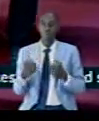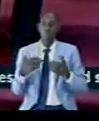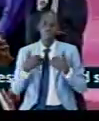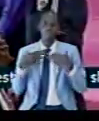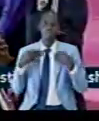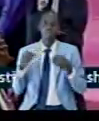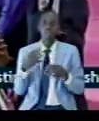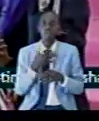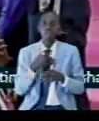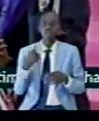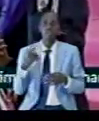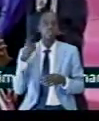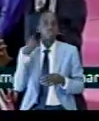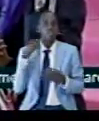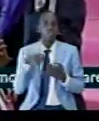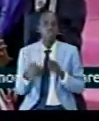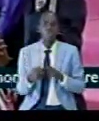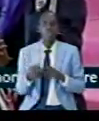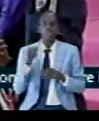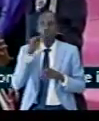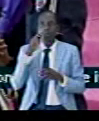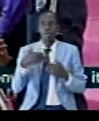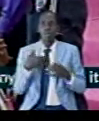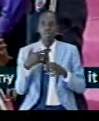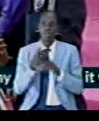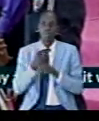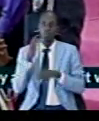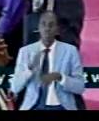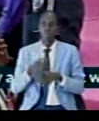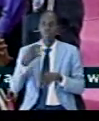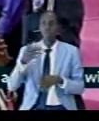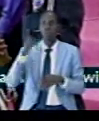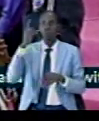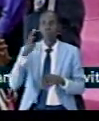hearing impairment, she has received the touch of God. Mama,